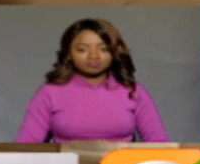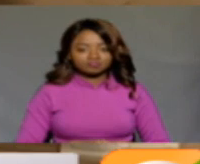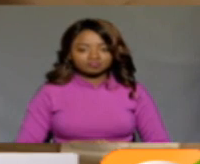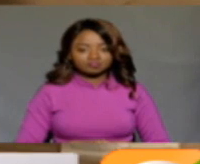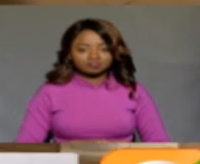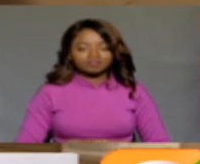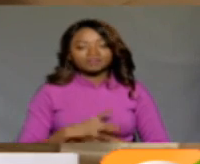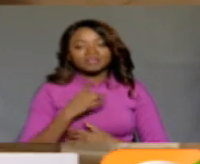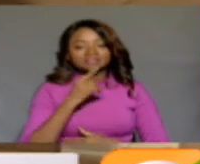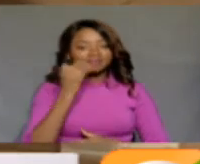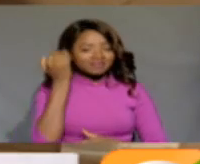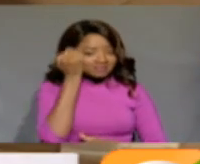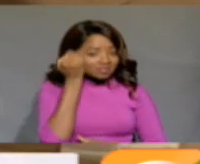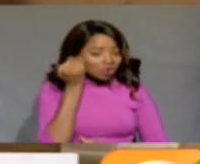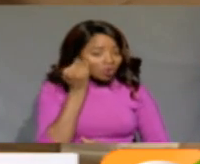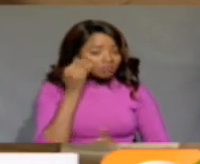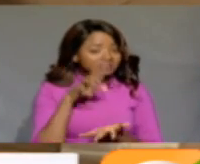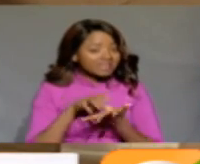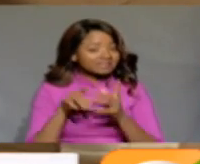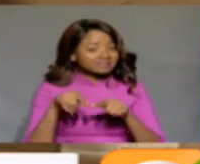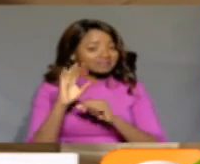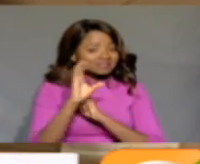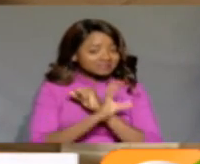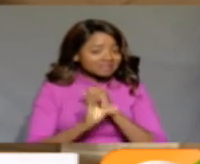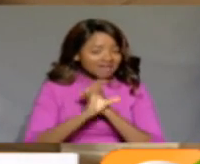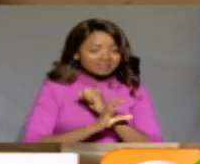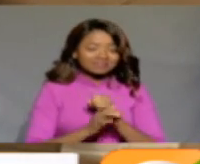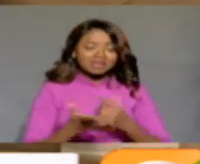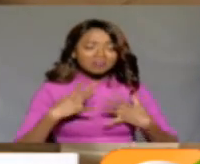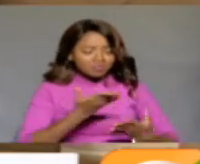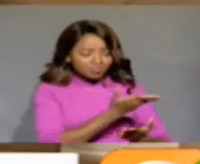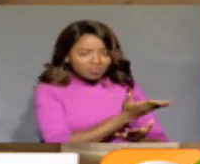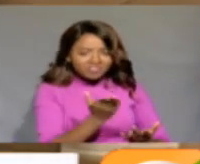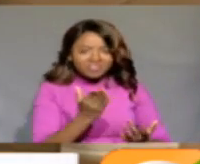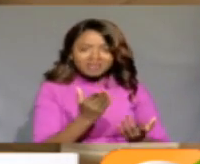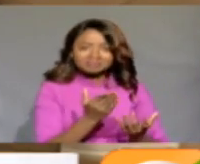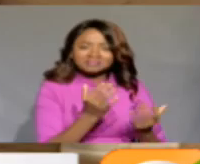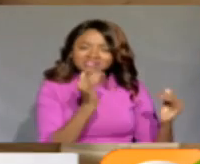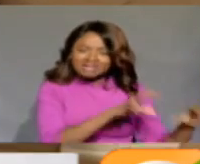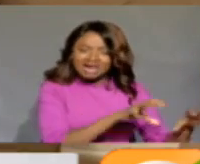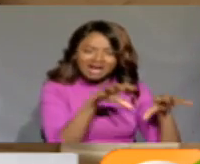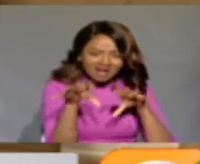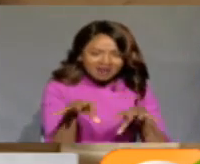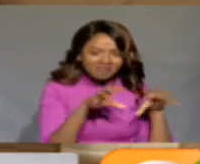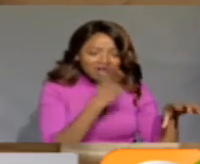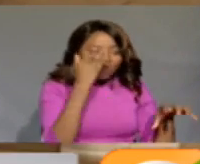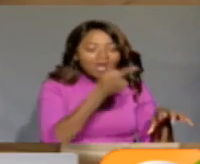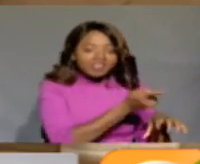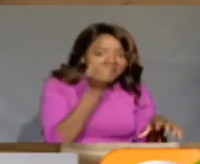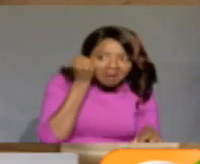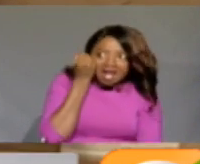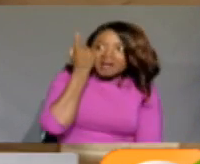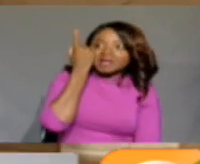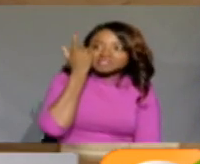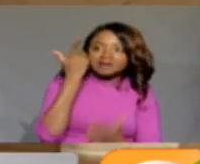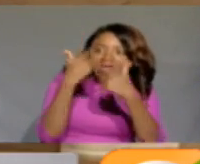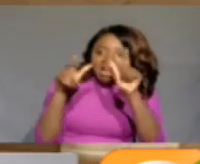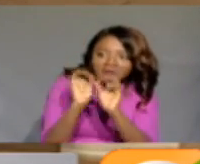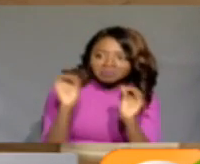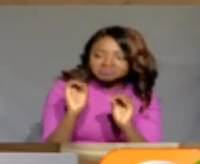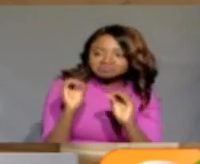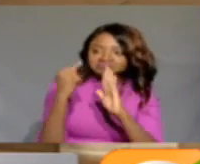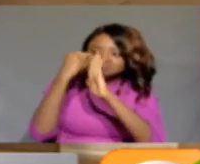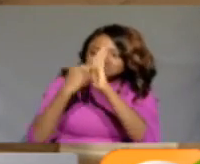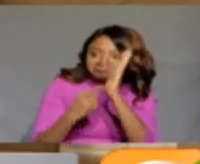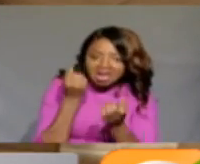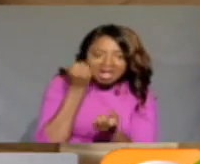haliendi. Mahakama katika taifa hili limewakwaza wanyonge miaka mingi. Kisa na maana, wananchi hawaelewi lugha na